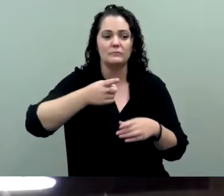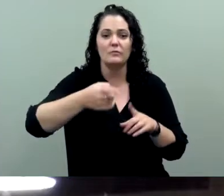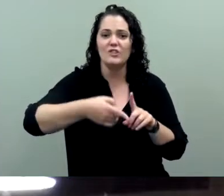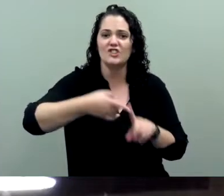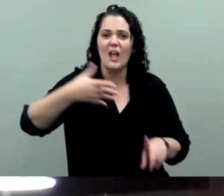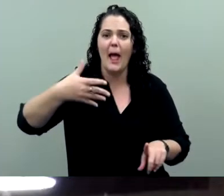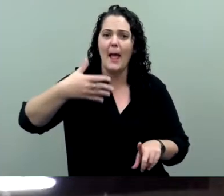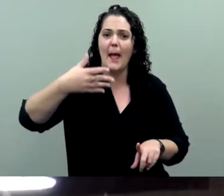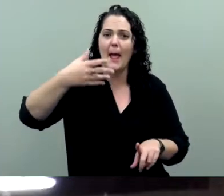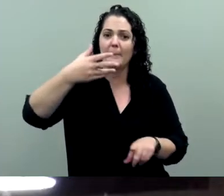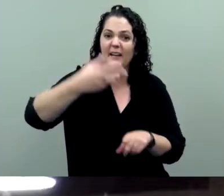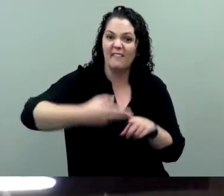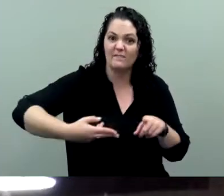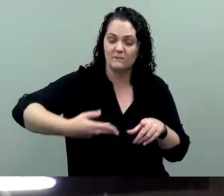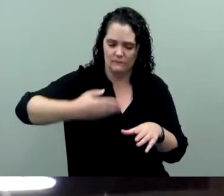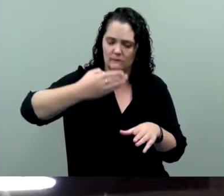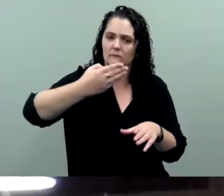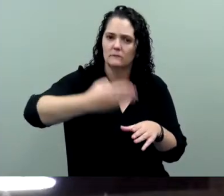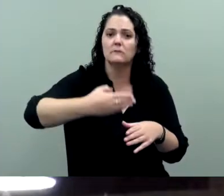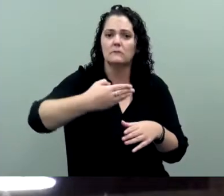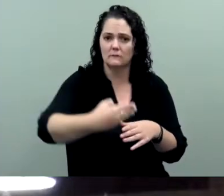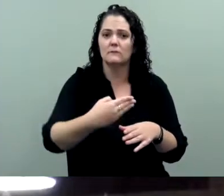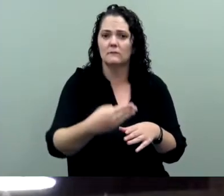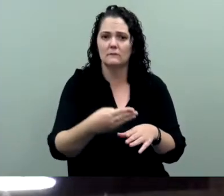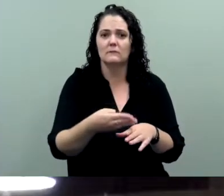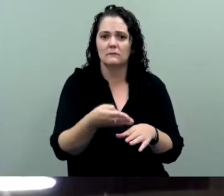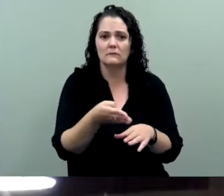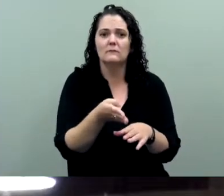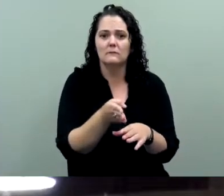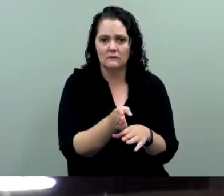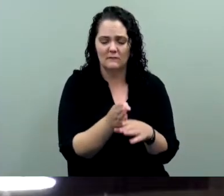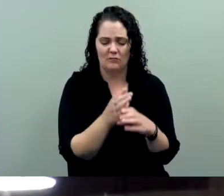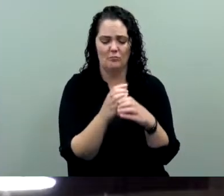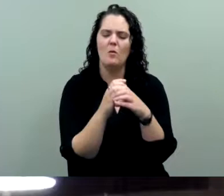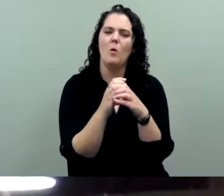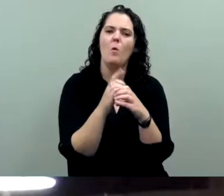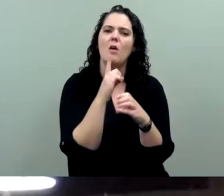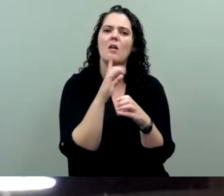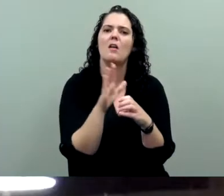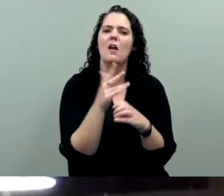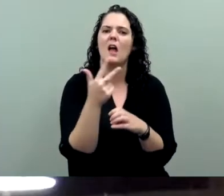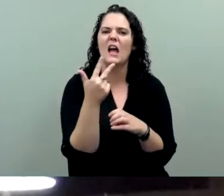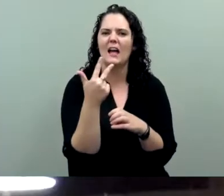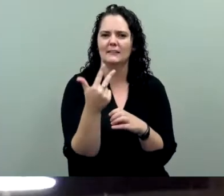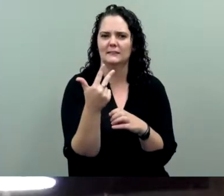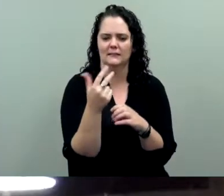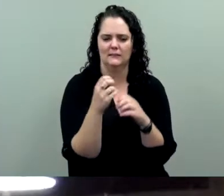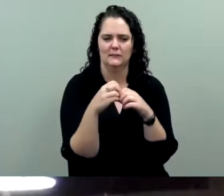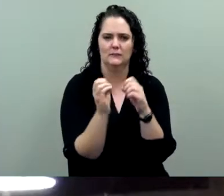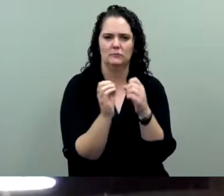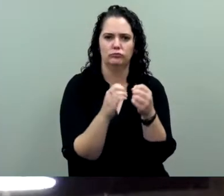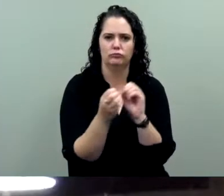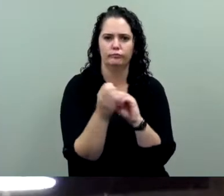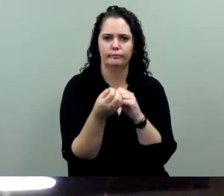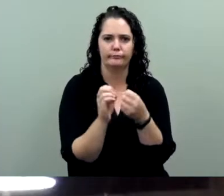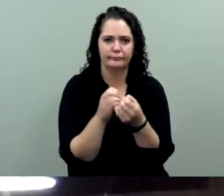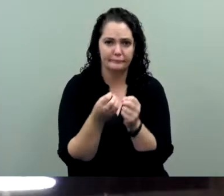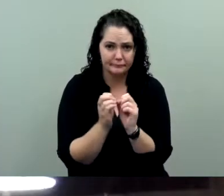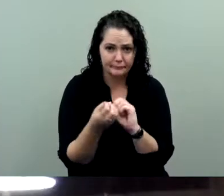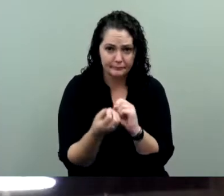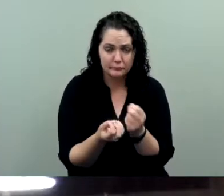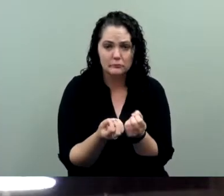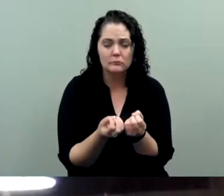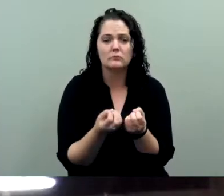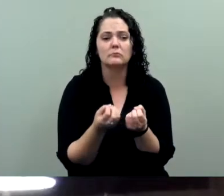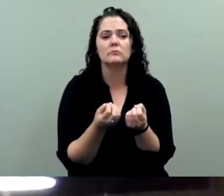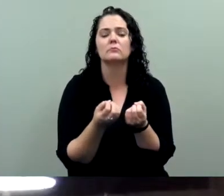but be careful, of course, as you're cutting this up. You wanna cut it at least into 8 pieces, but the best thing to do is to cut it into